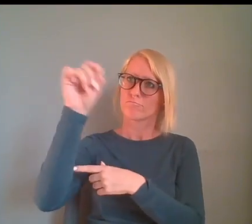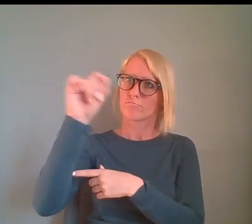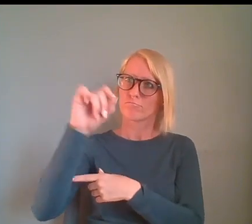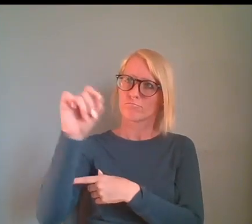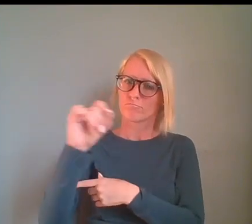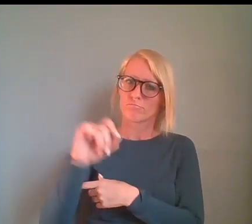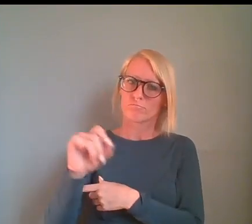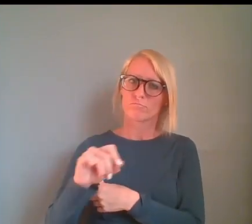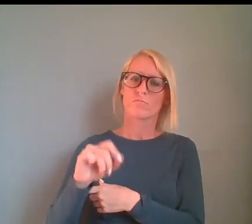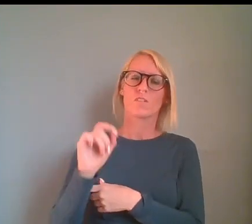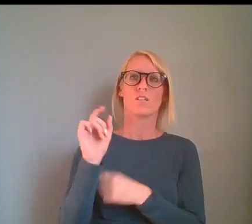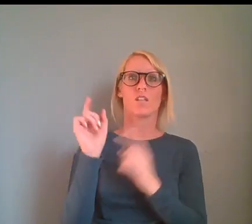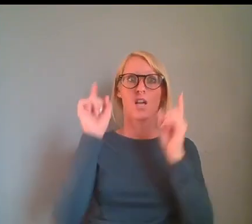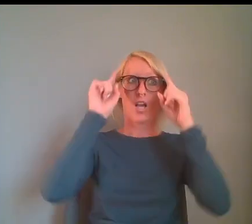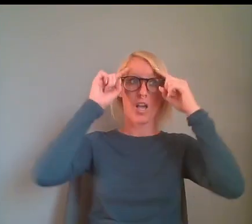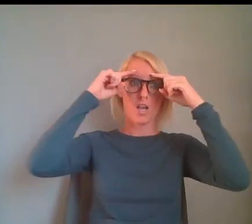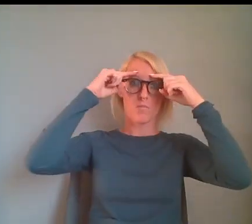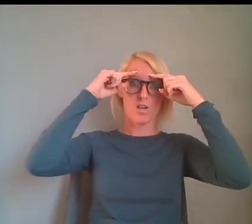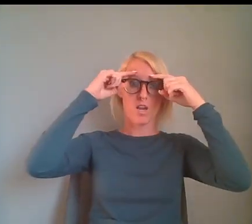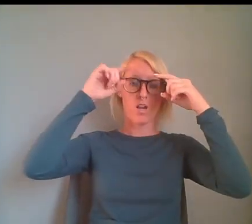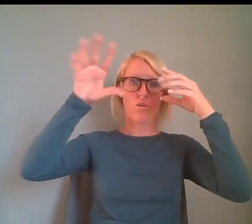put the eyebrows in.